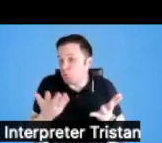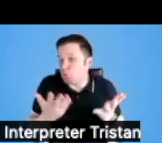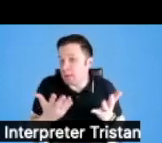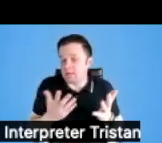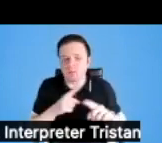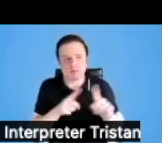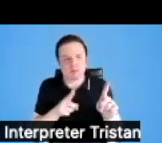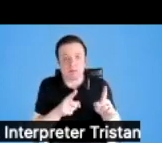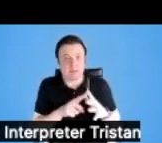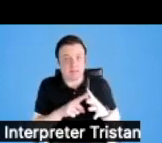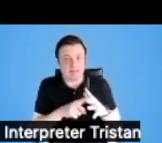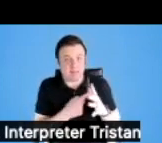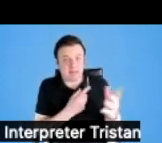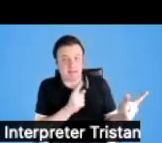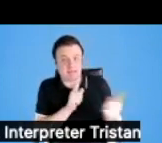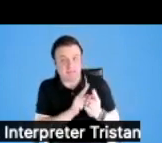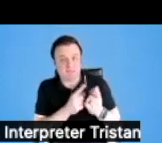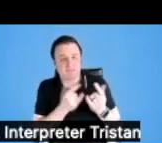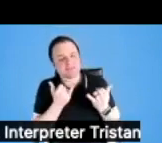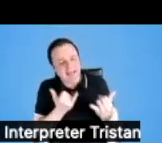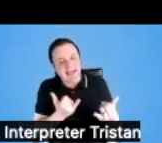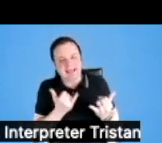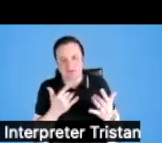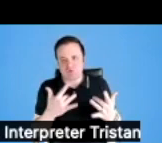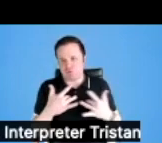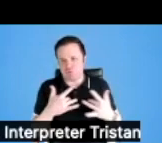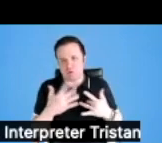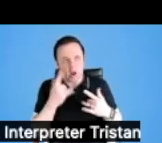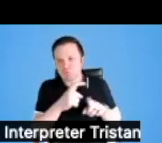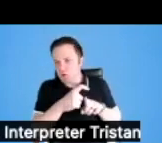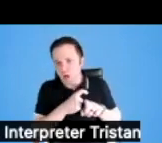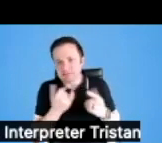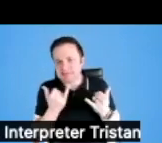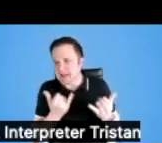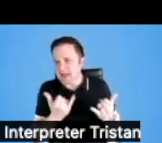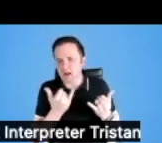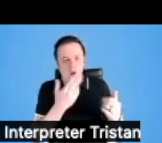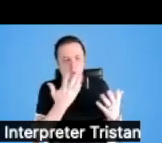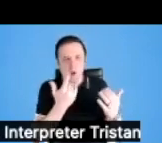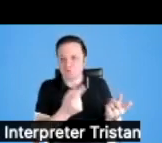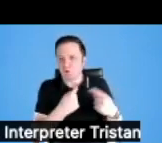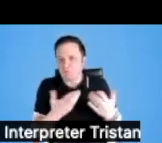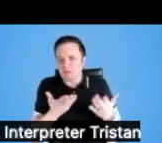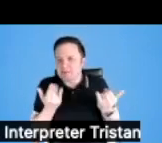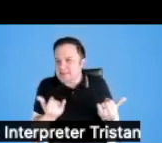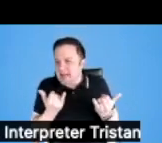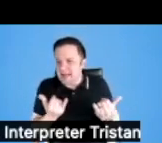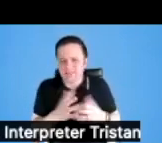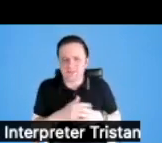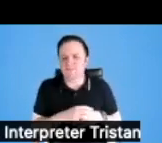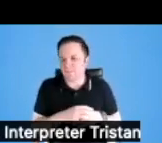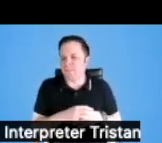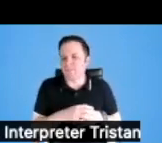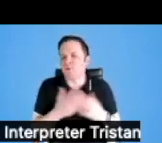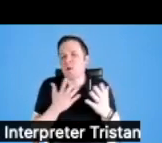beginning, it's just, what are you worried about today that made you pick up the phone, walk into this building, call this other program? What